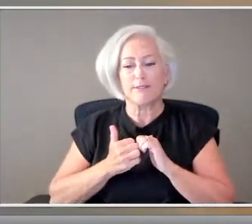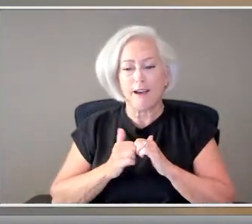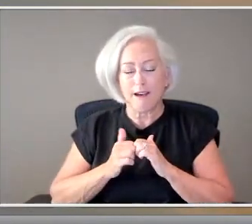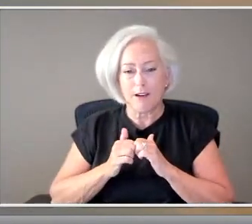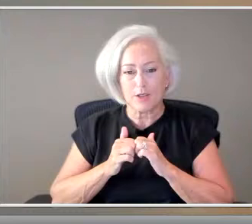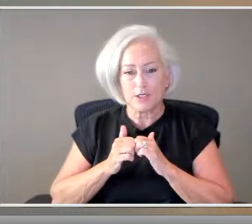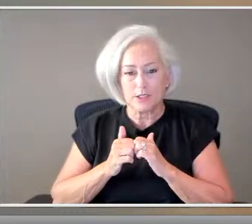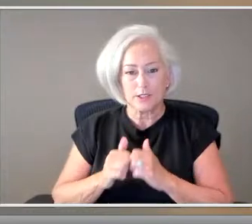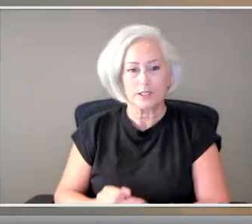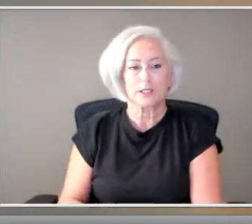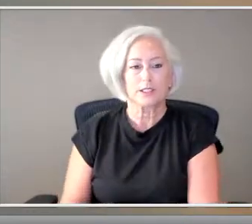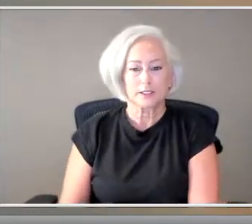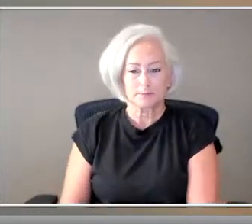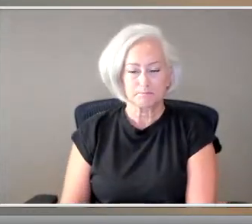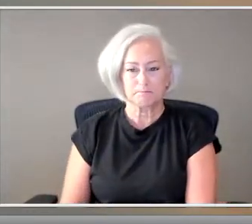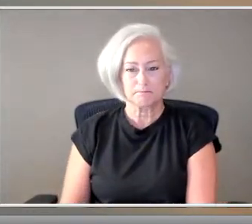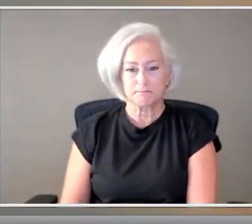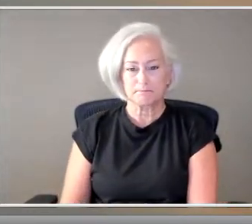There's